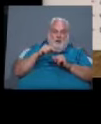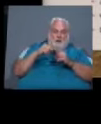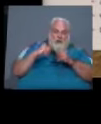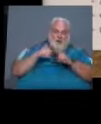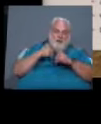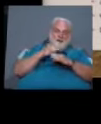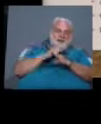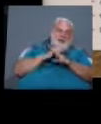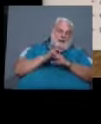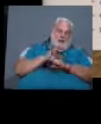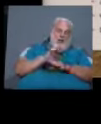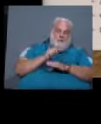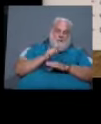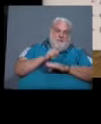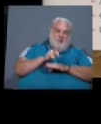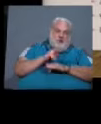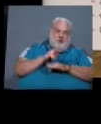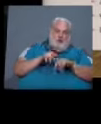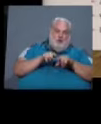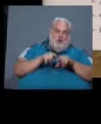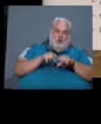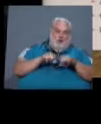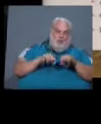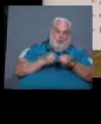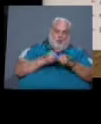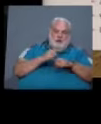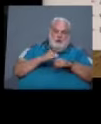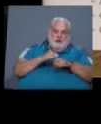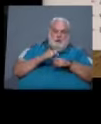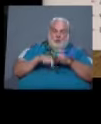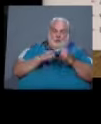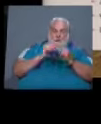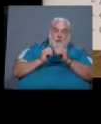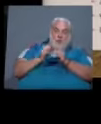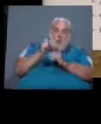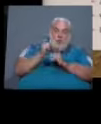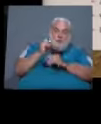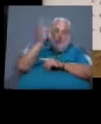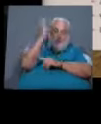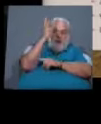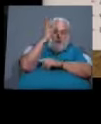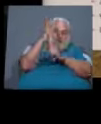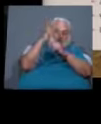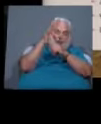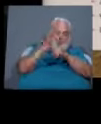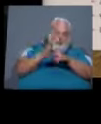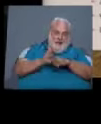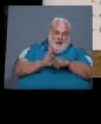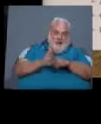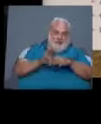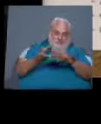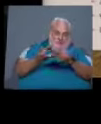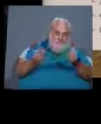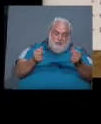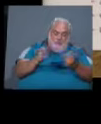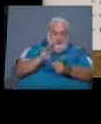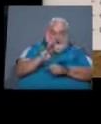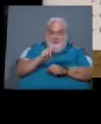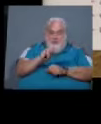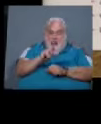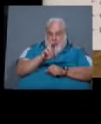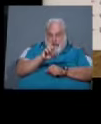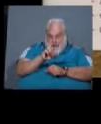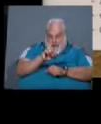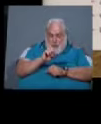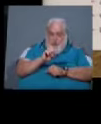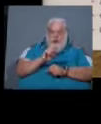a barrier that's even there in the wintertime. So when the trees are leafless or leaves are off the trees in the